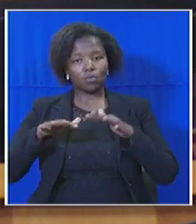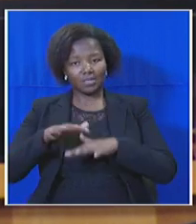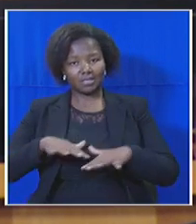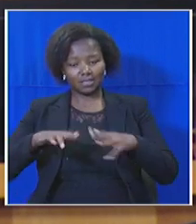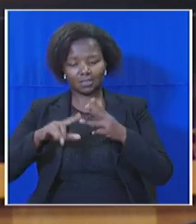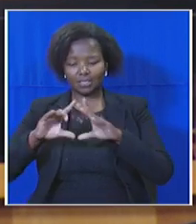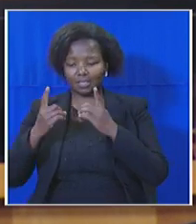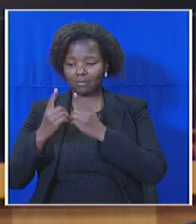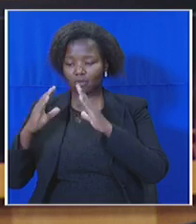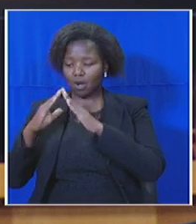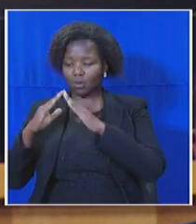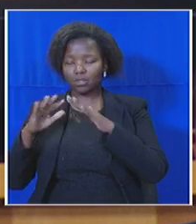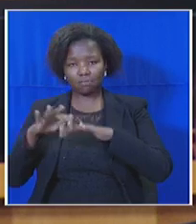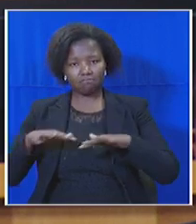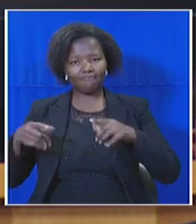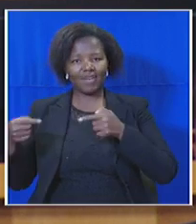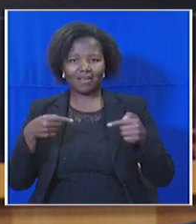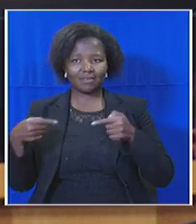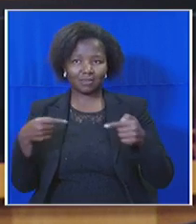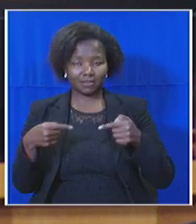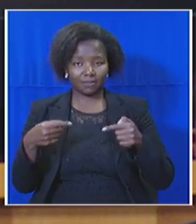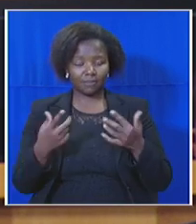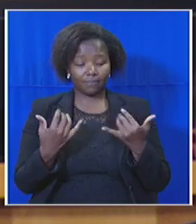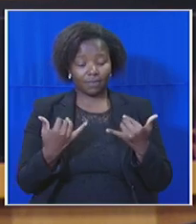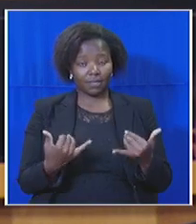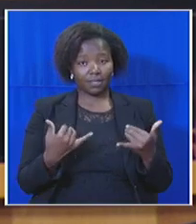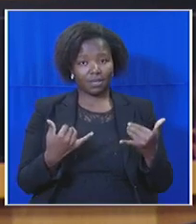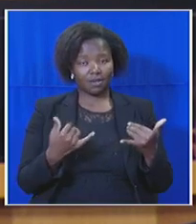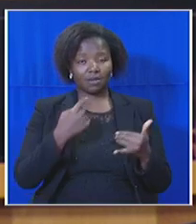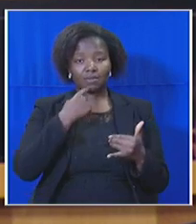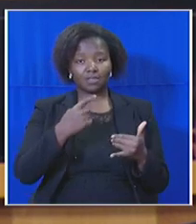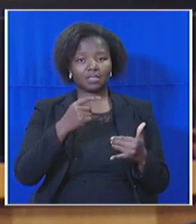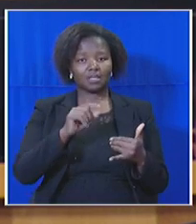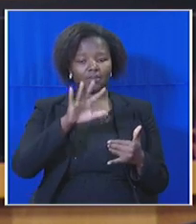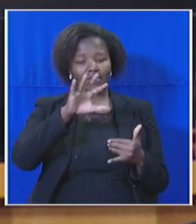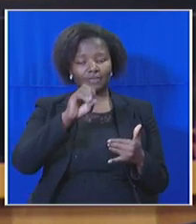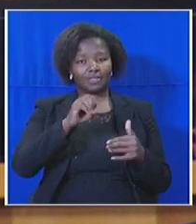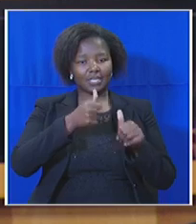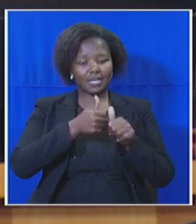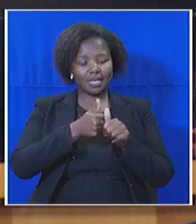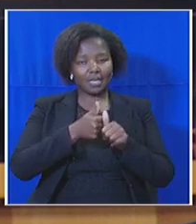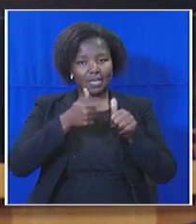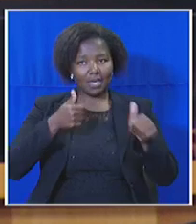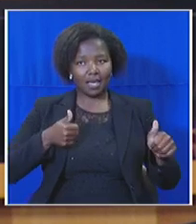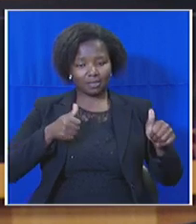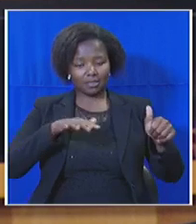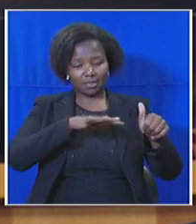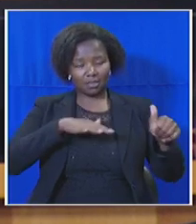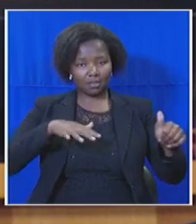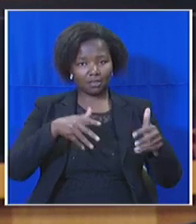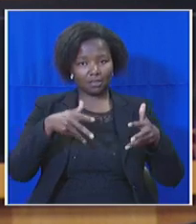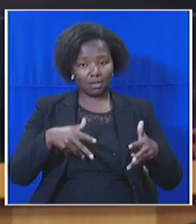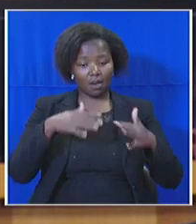Settlements. 4, recalls that the 50 hectares piece of land where the housing units are built